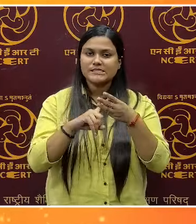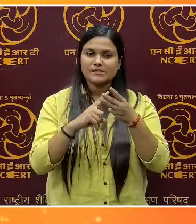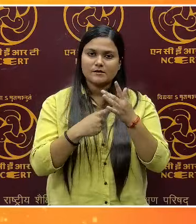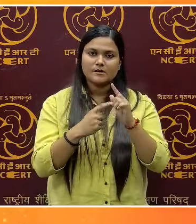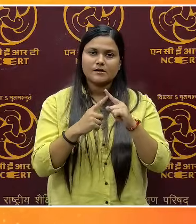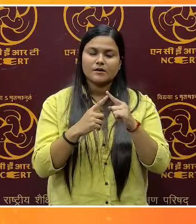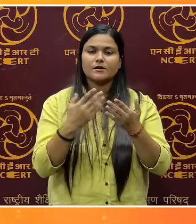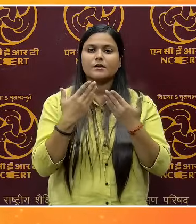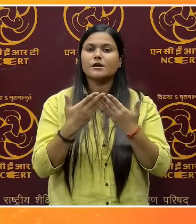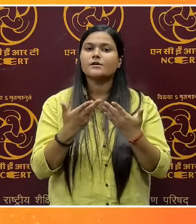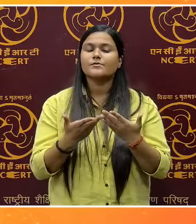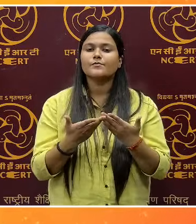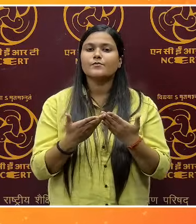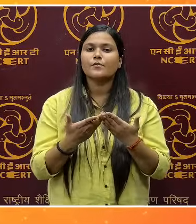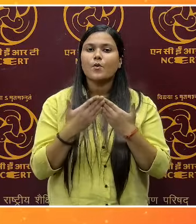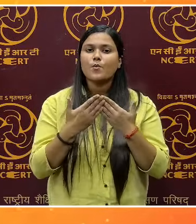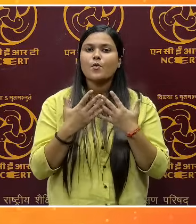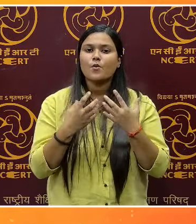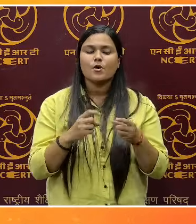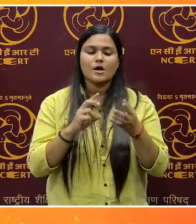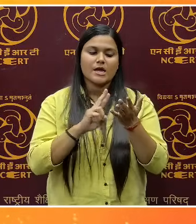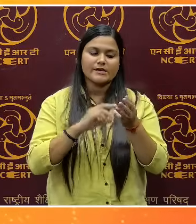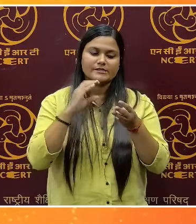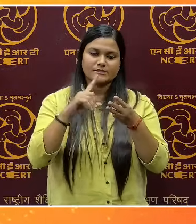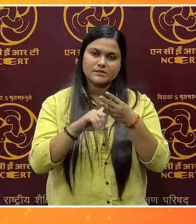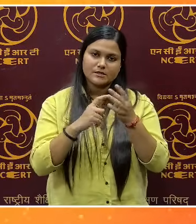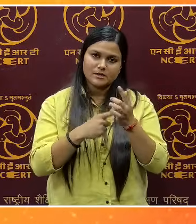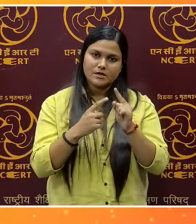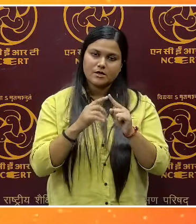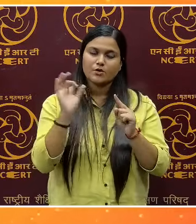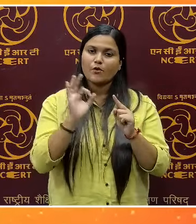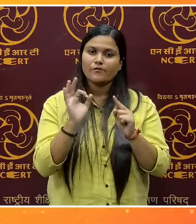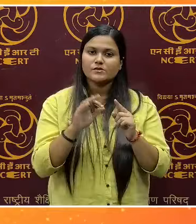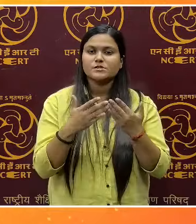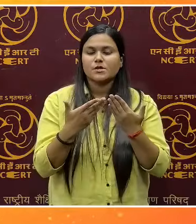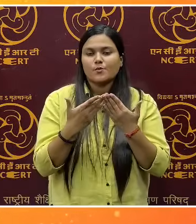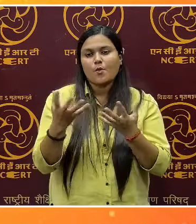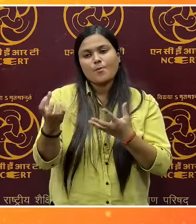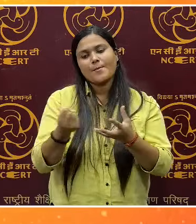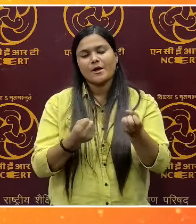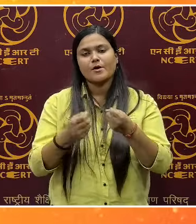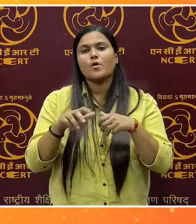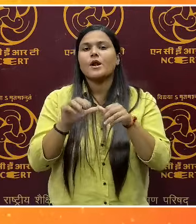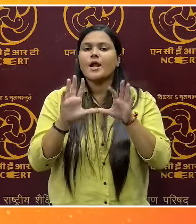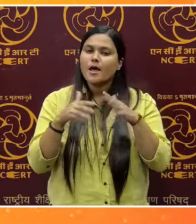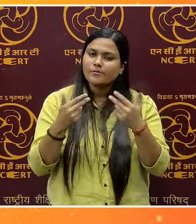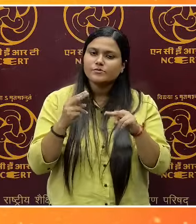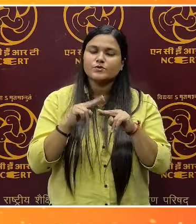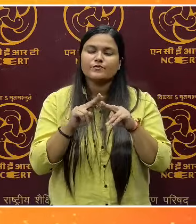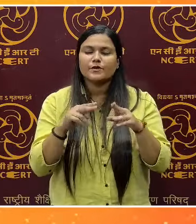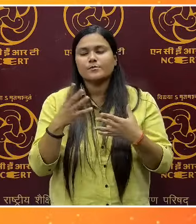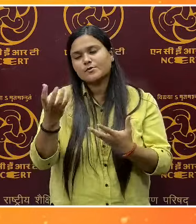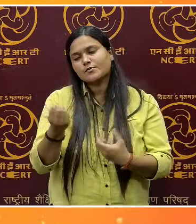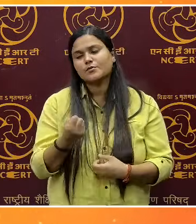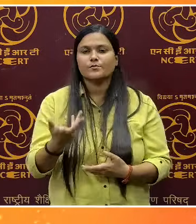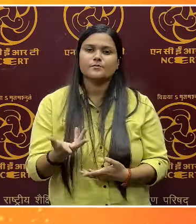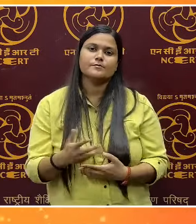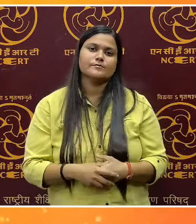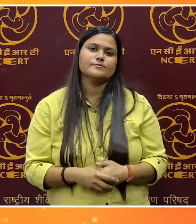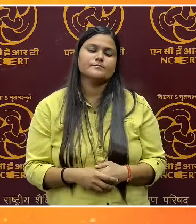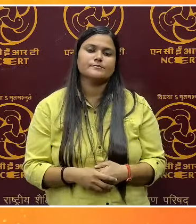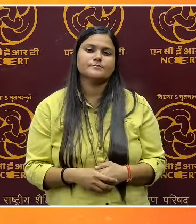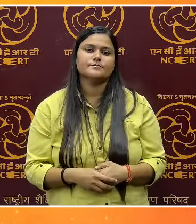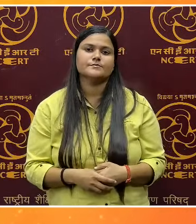now available on NCERT official website and also on Amazon and Flipkart. So you can please grab it on from